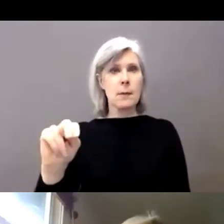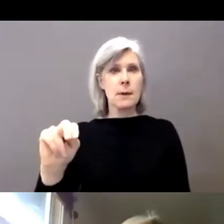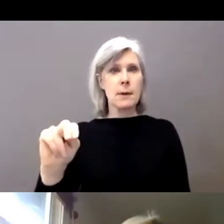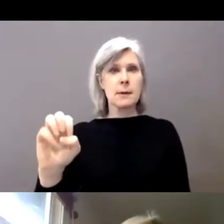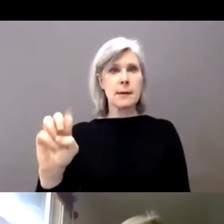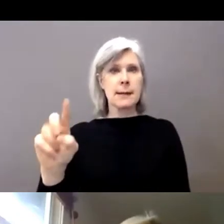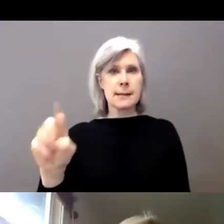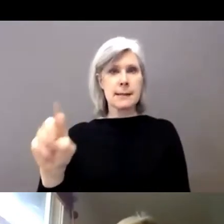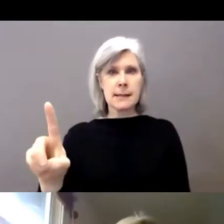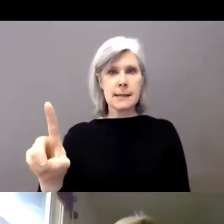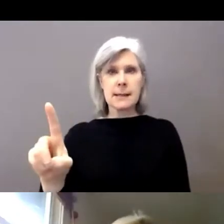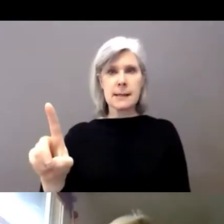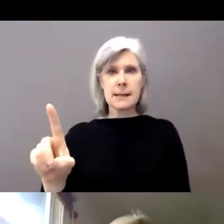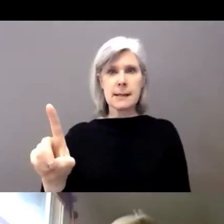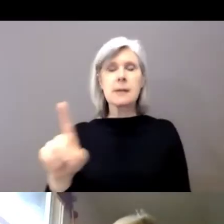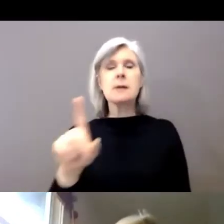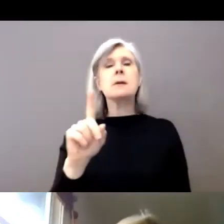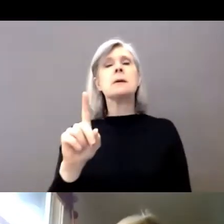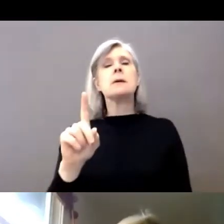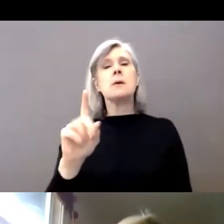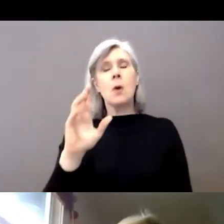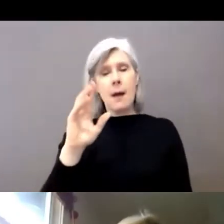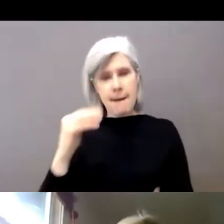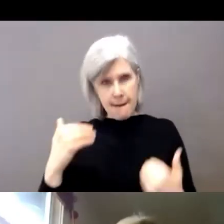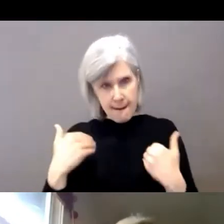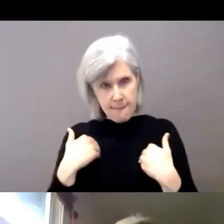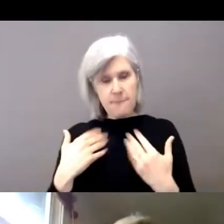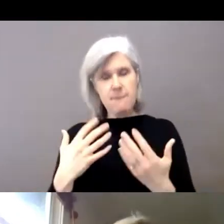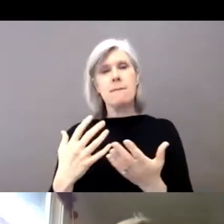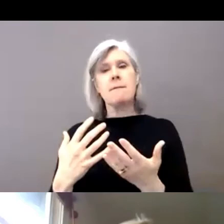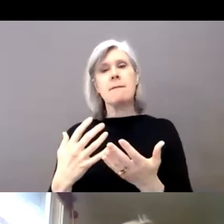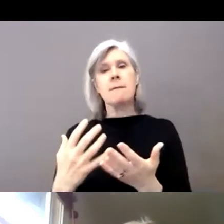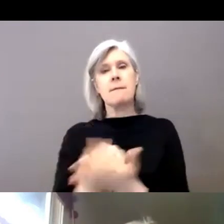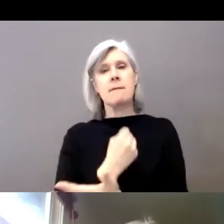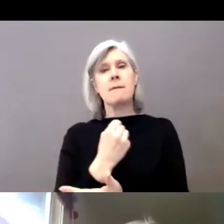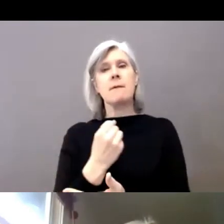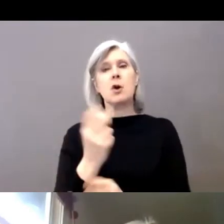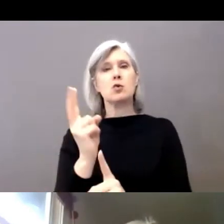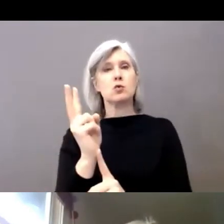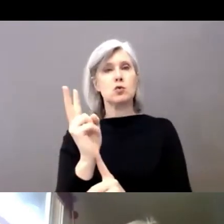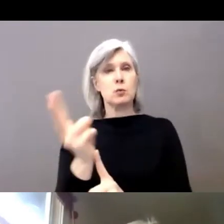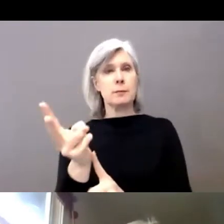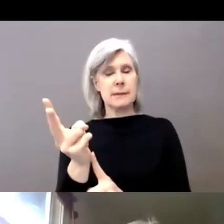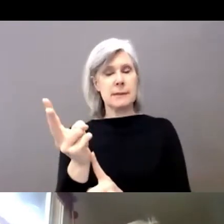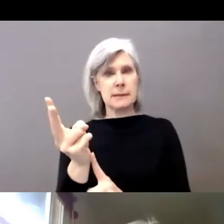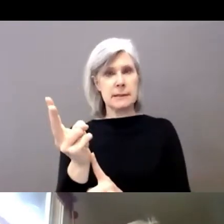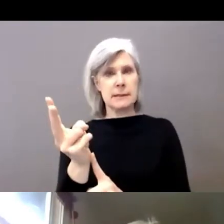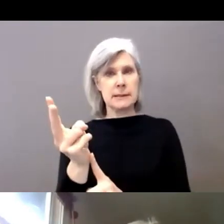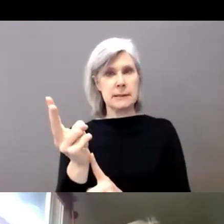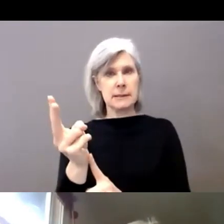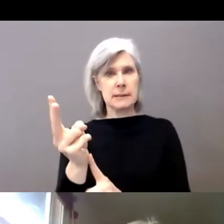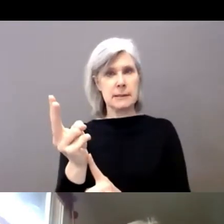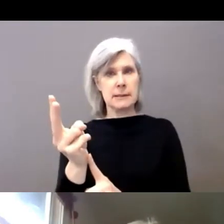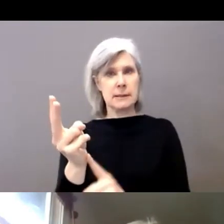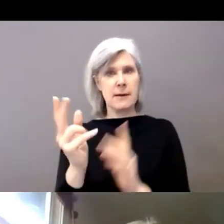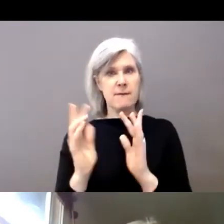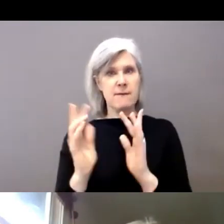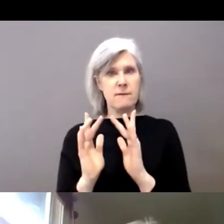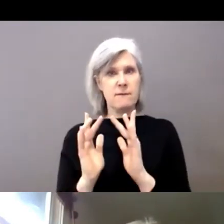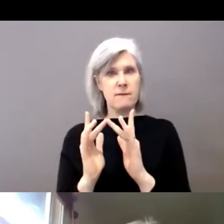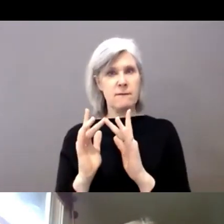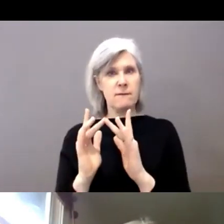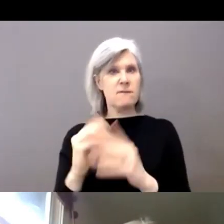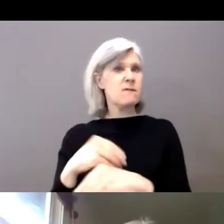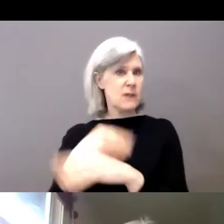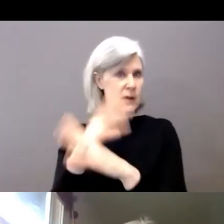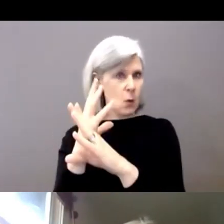accredited. It's actually a 2-minute video campaign that's, you can just get on a phone, the phone, be it a phone or be it a